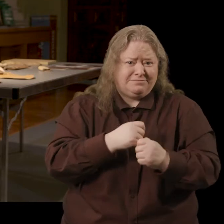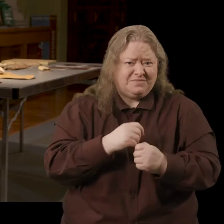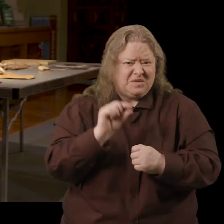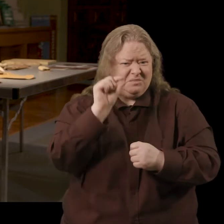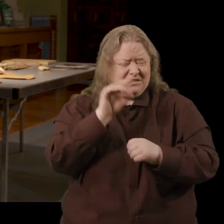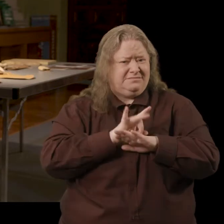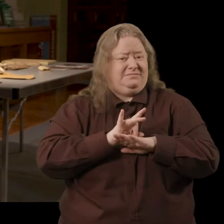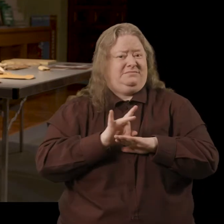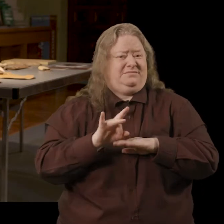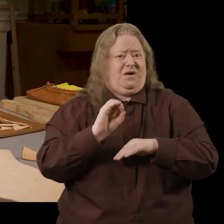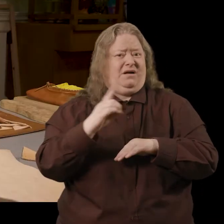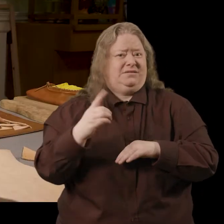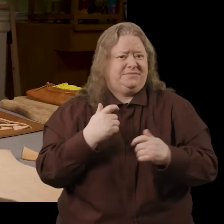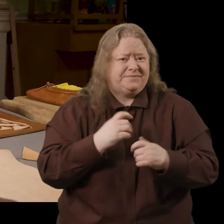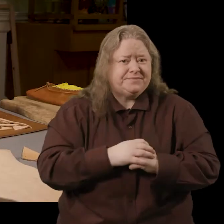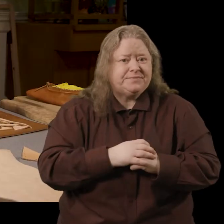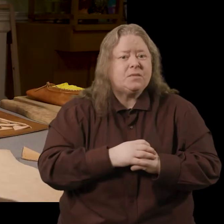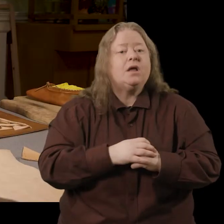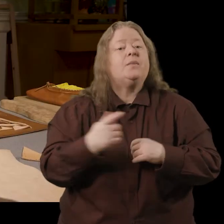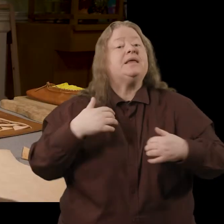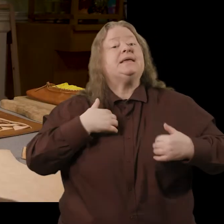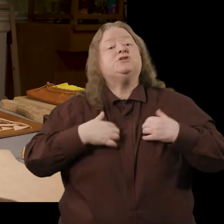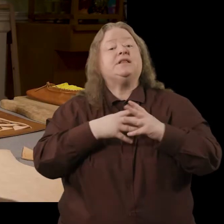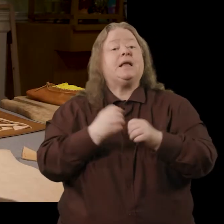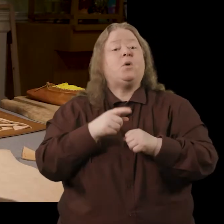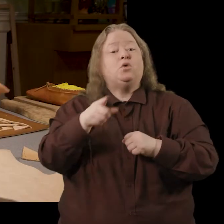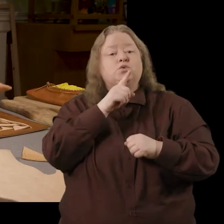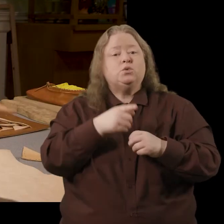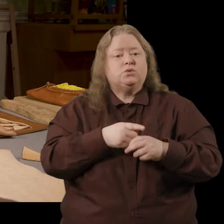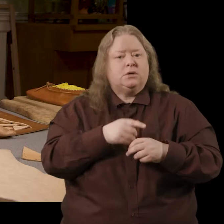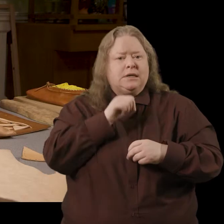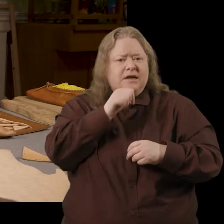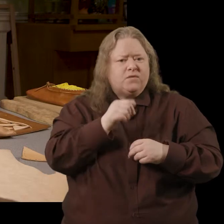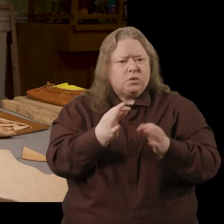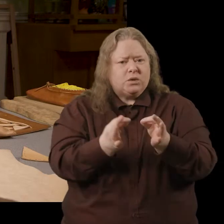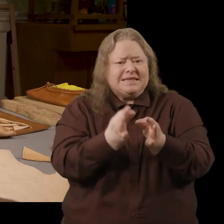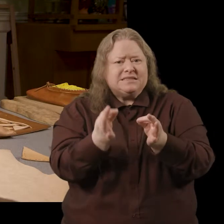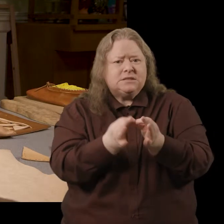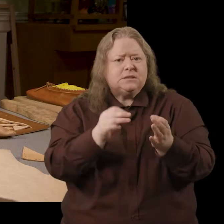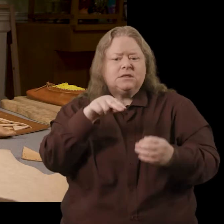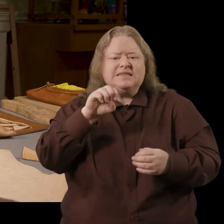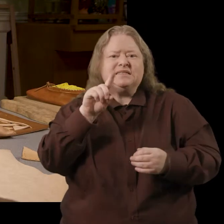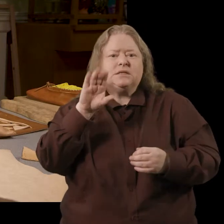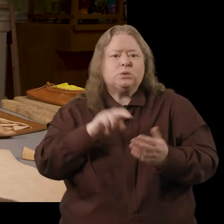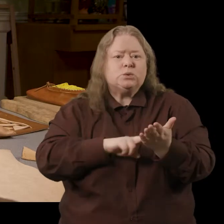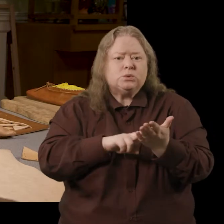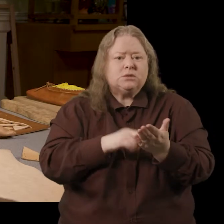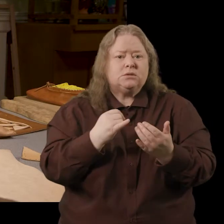odd. The interesting thing about these shoes is there were no needles used.